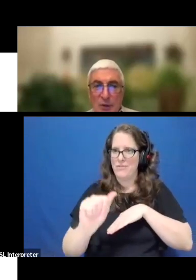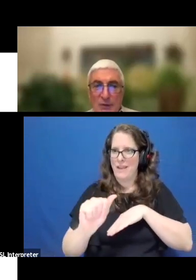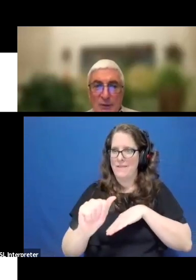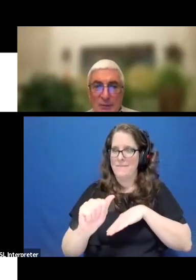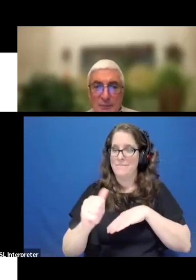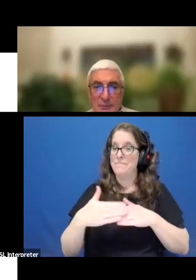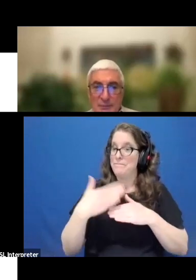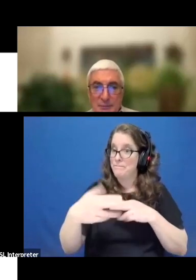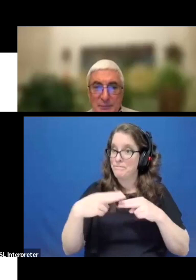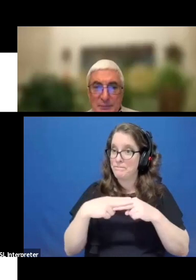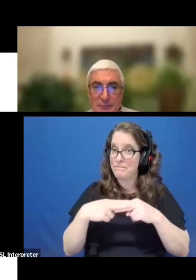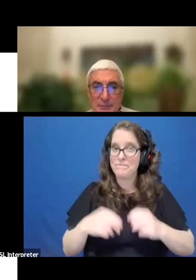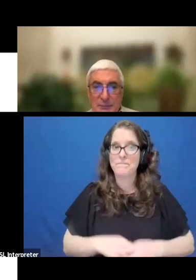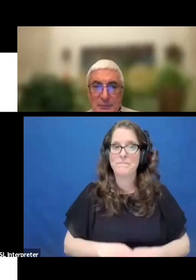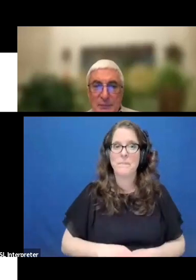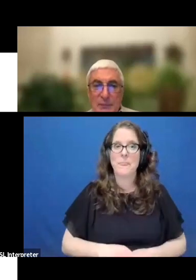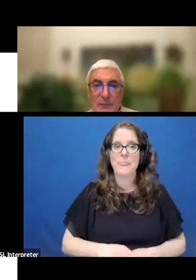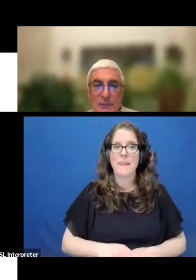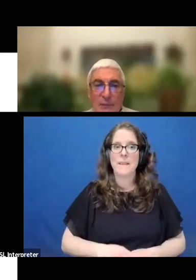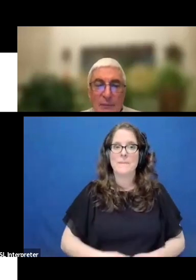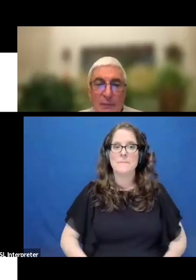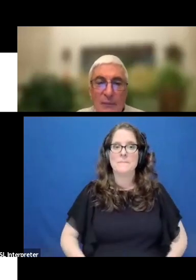slide, please.